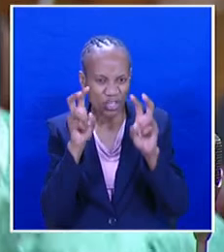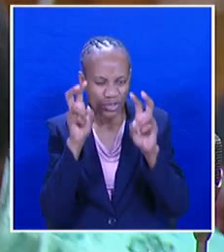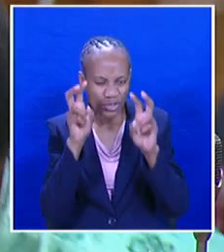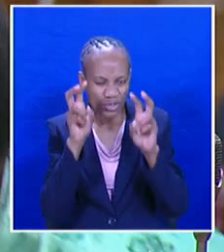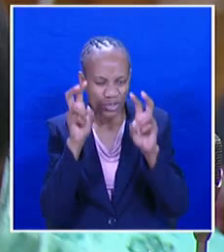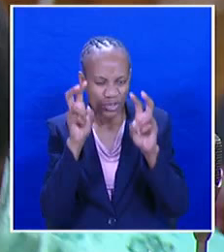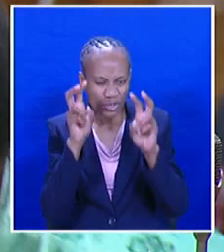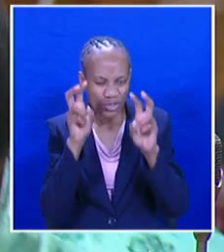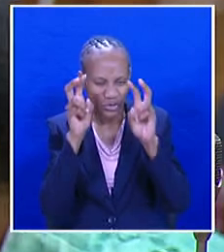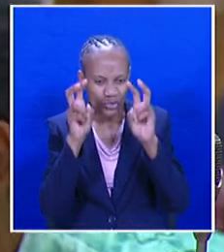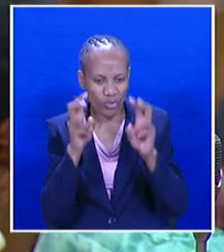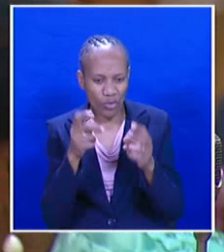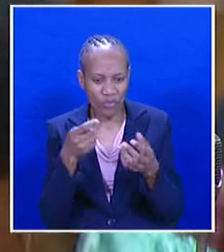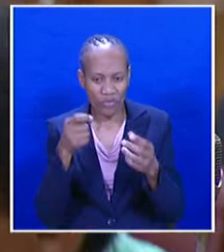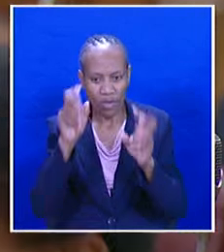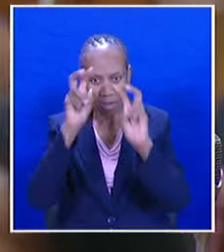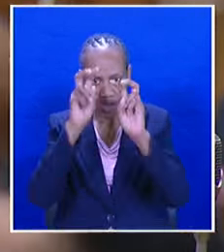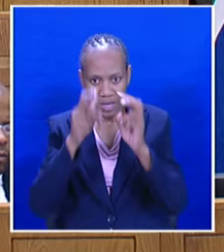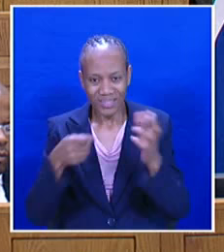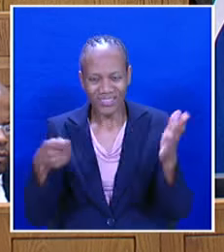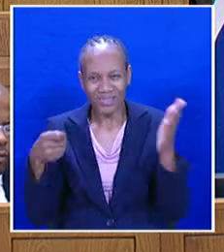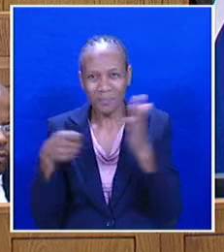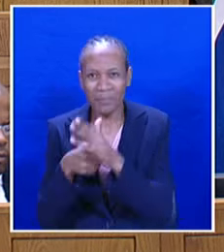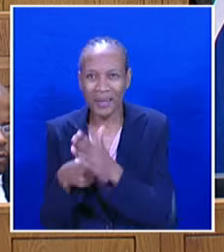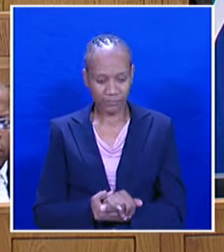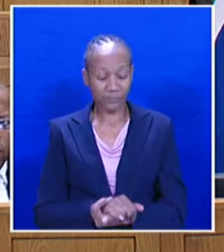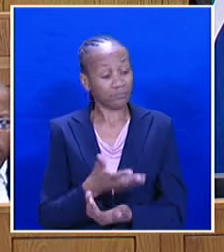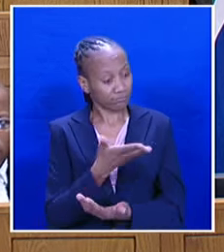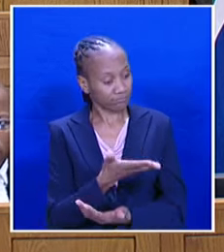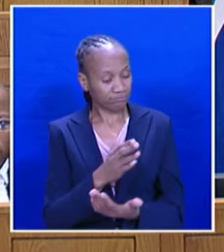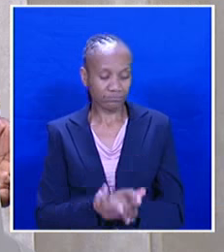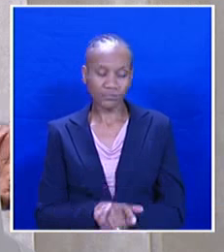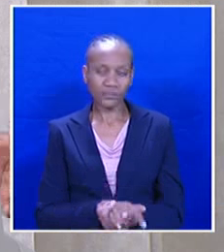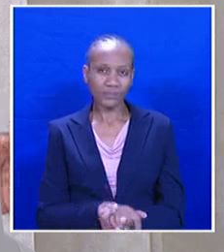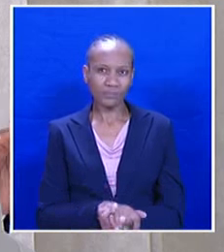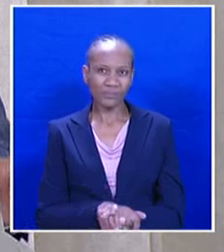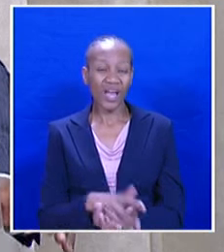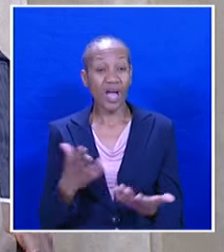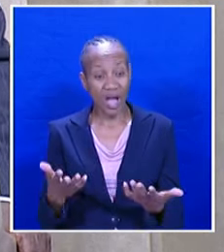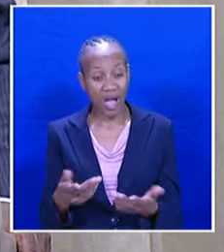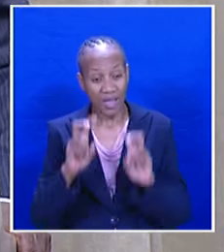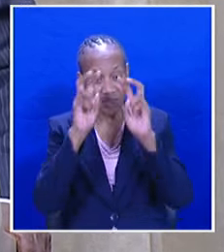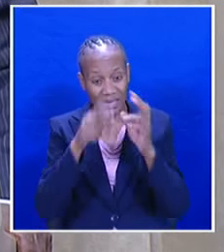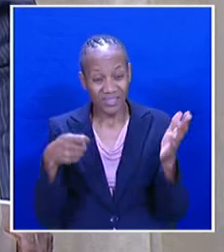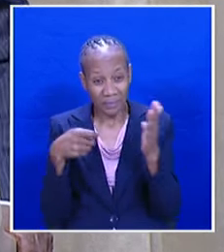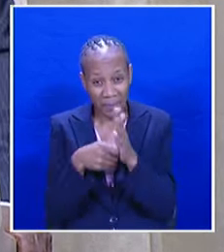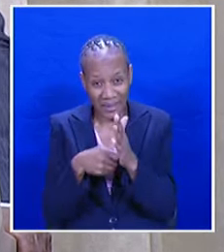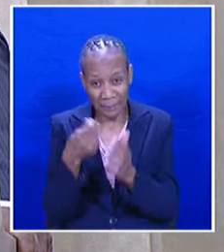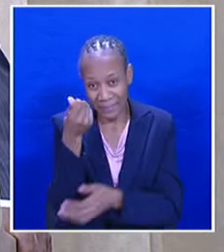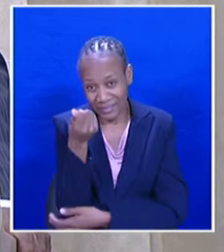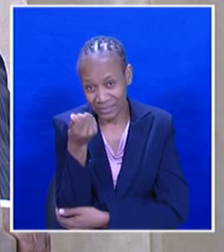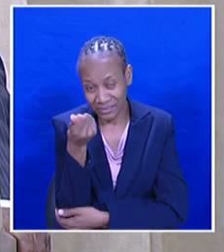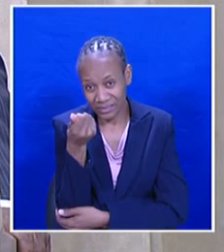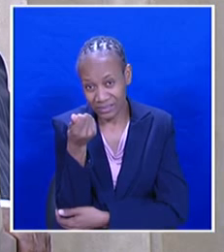Deputy President. The issue of tariffs belongs in the terrain of